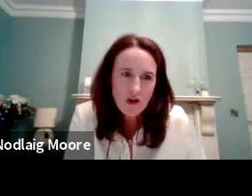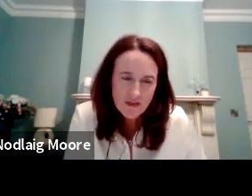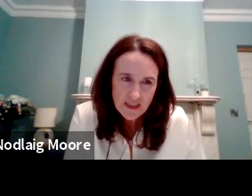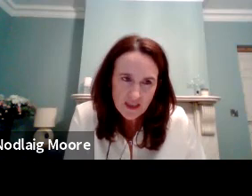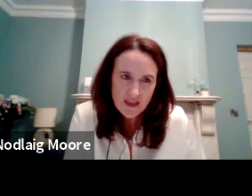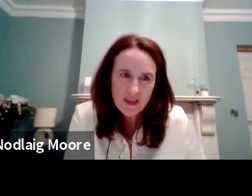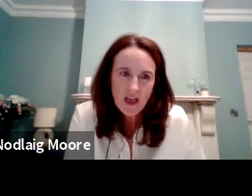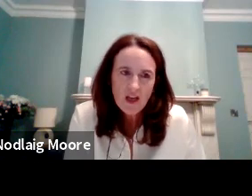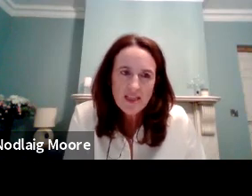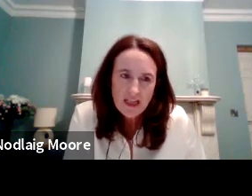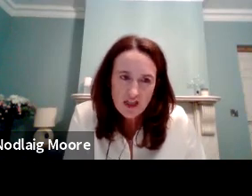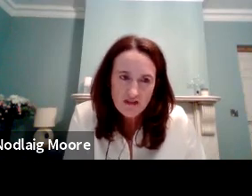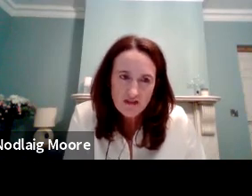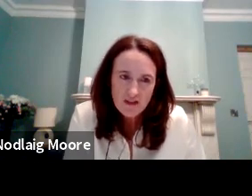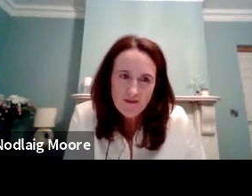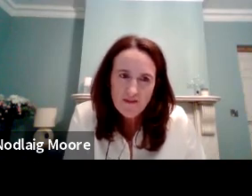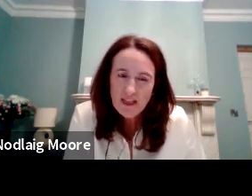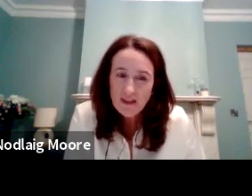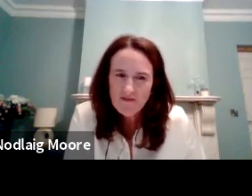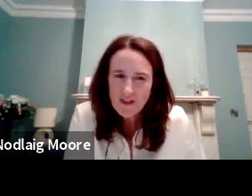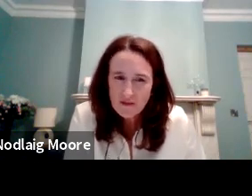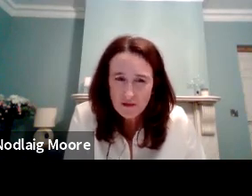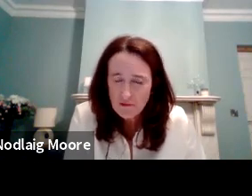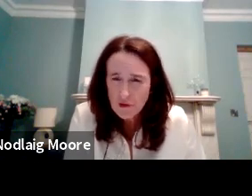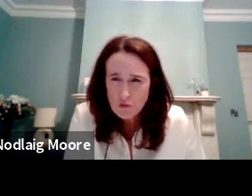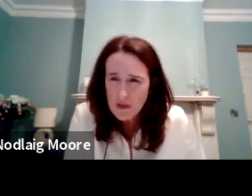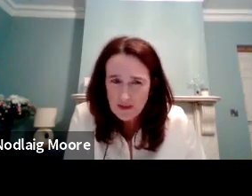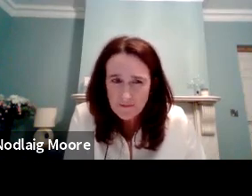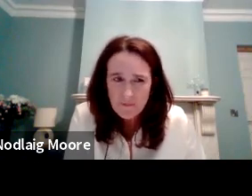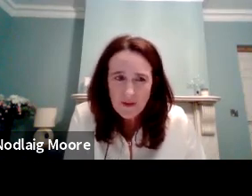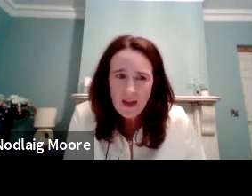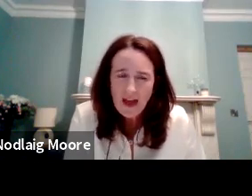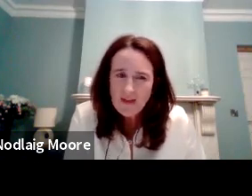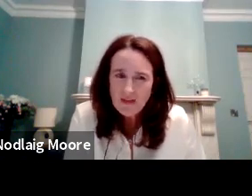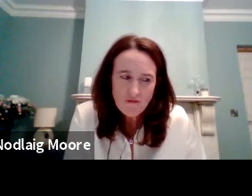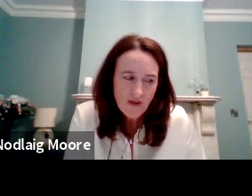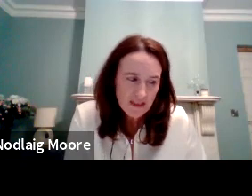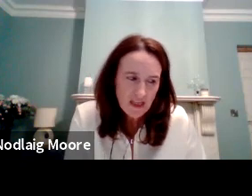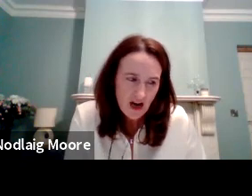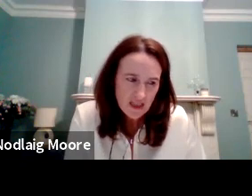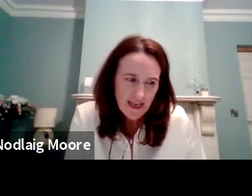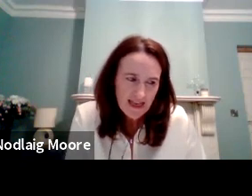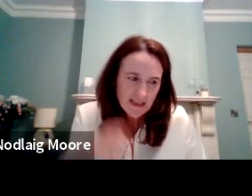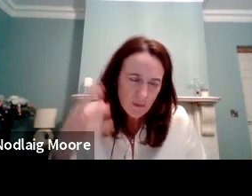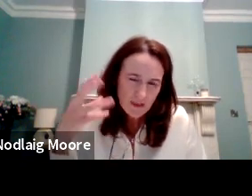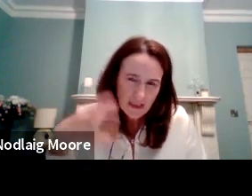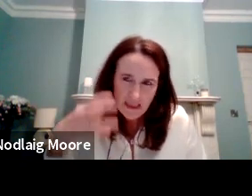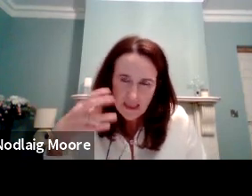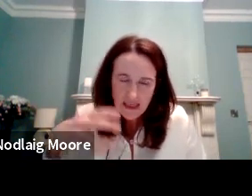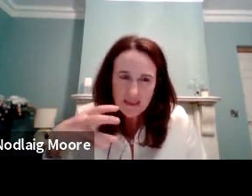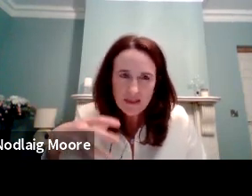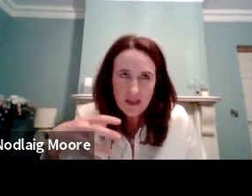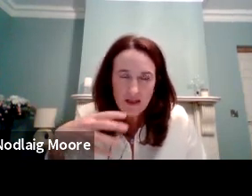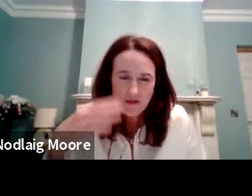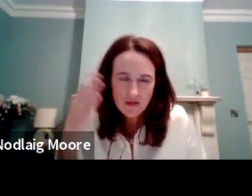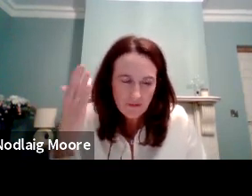nervousness, tension, feeling fearful for no reason. and that racing heart. And I suppose, again, it